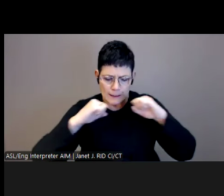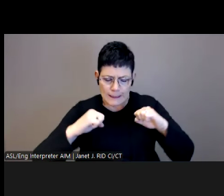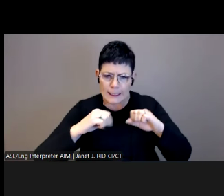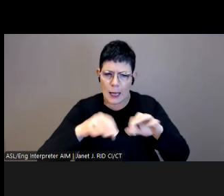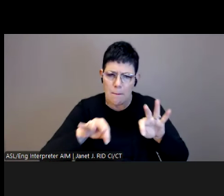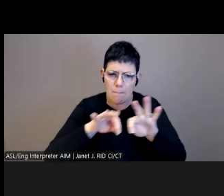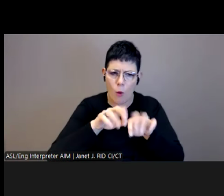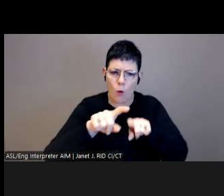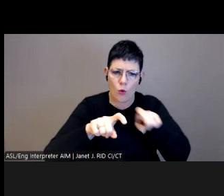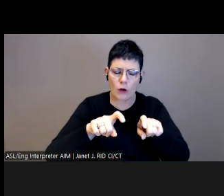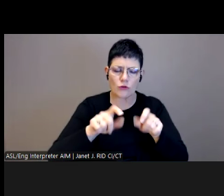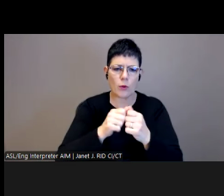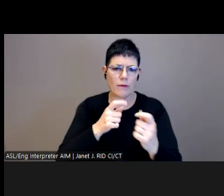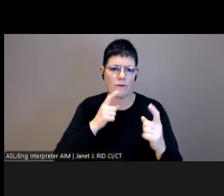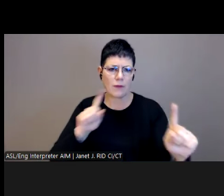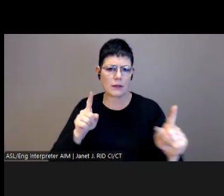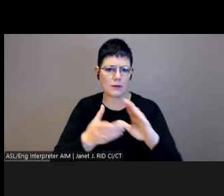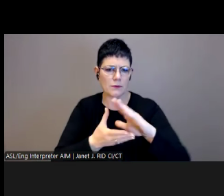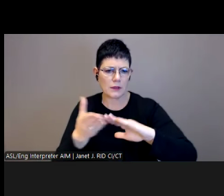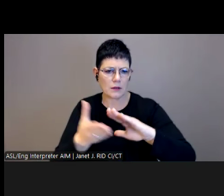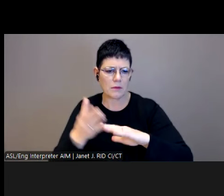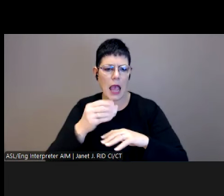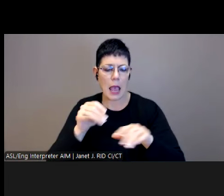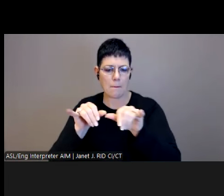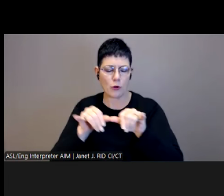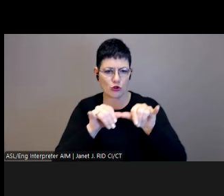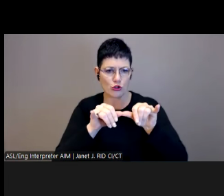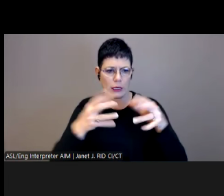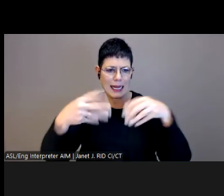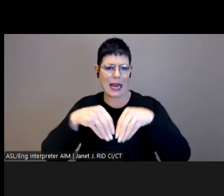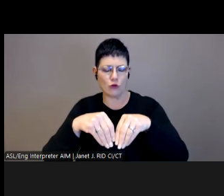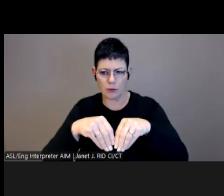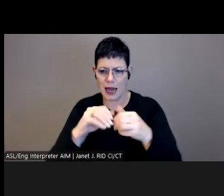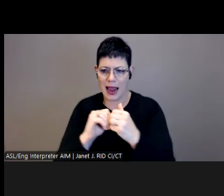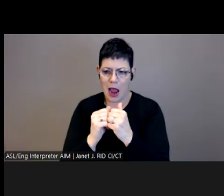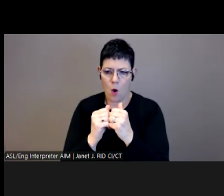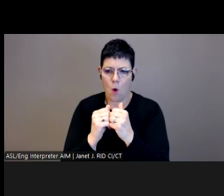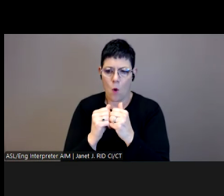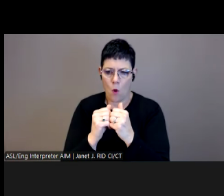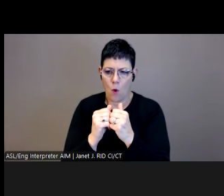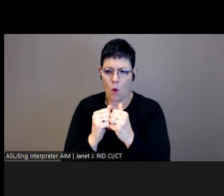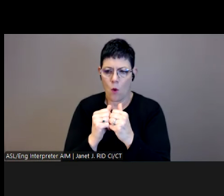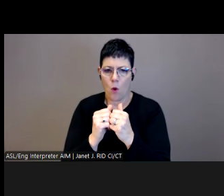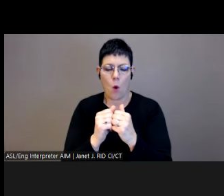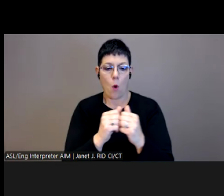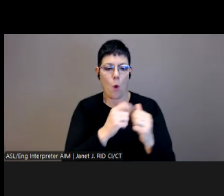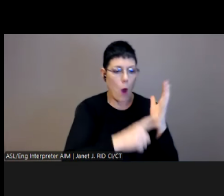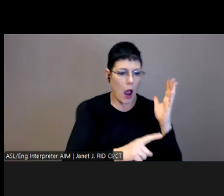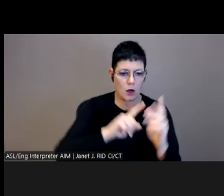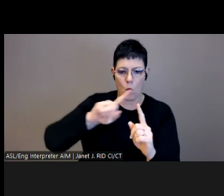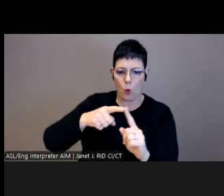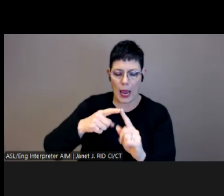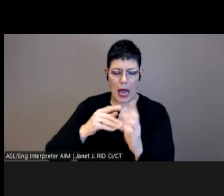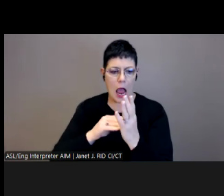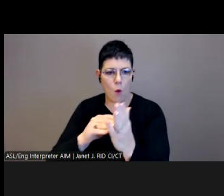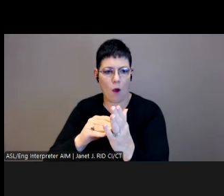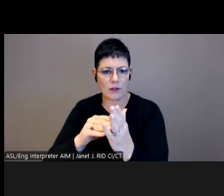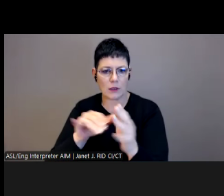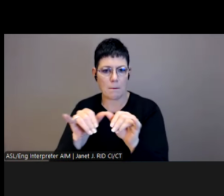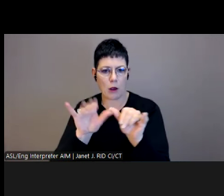effective facilitation and measuring engagement, including strategies for what, when, and how often to measure your